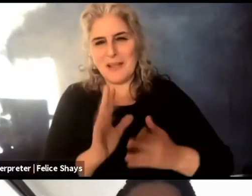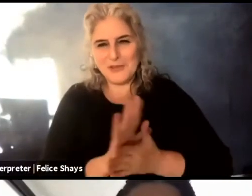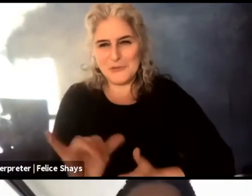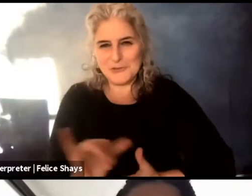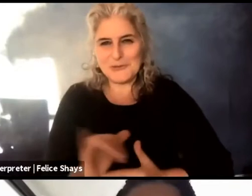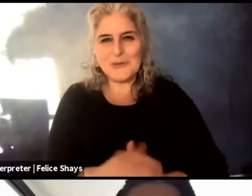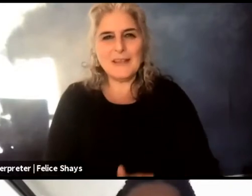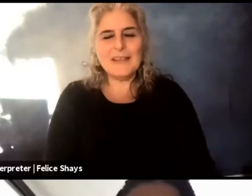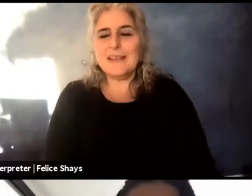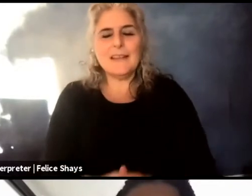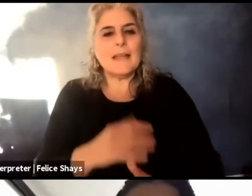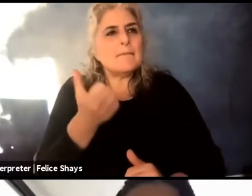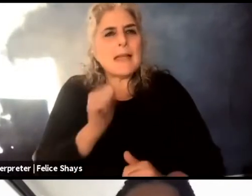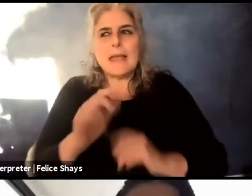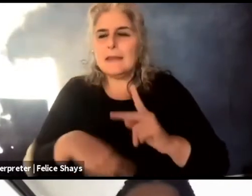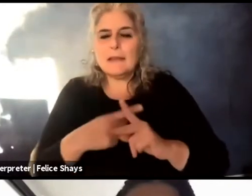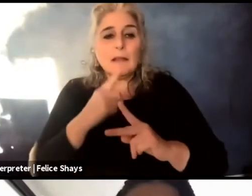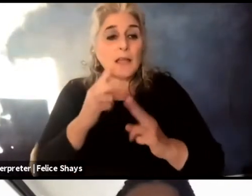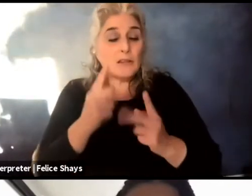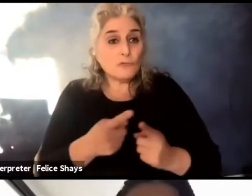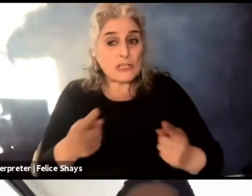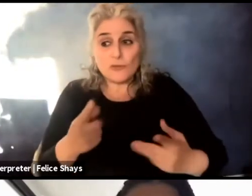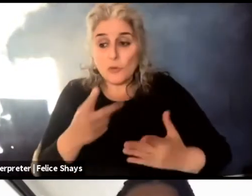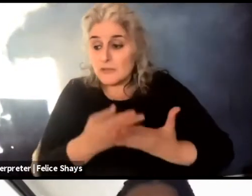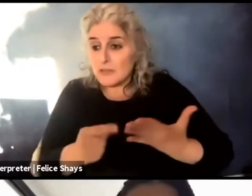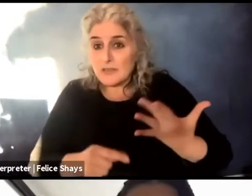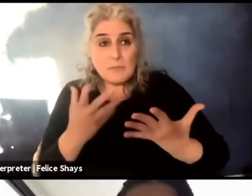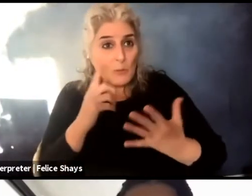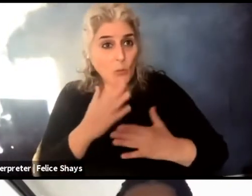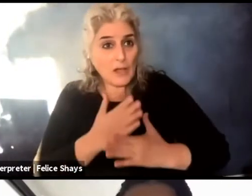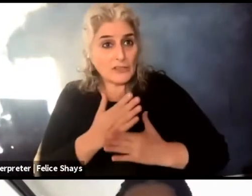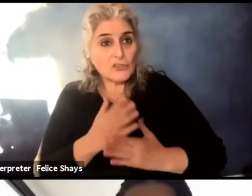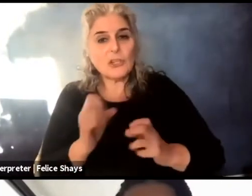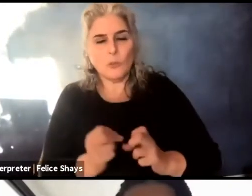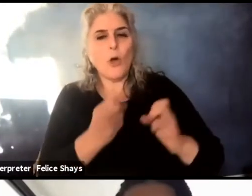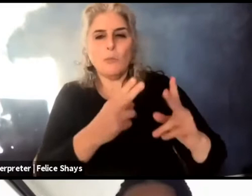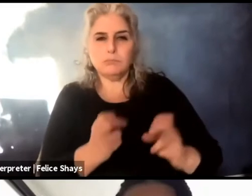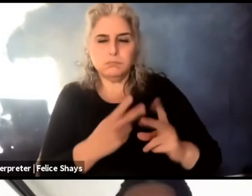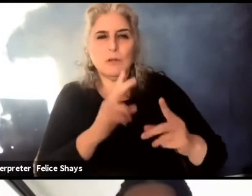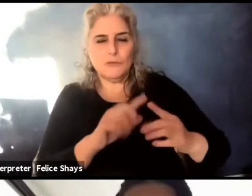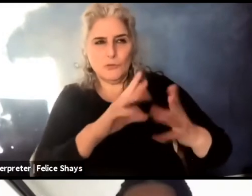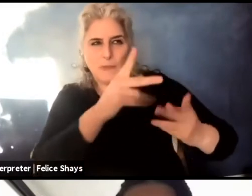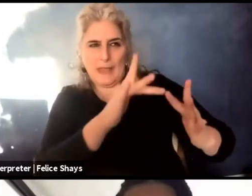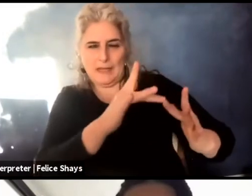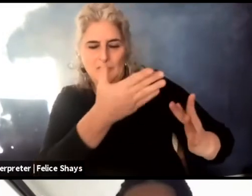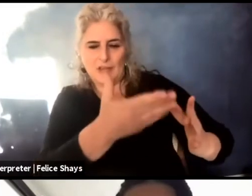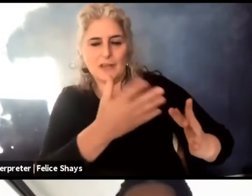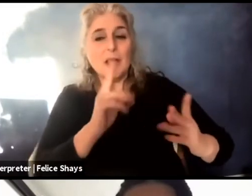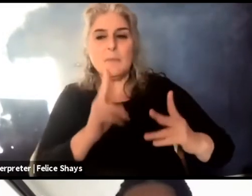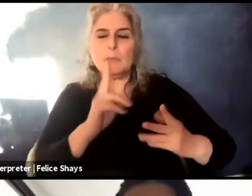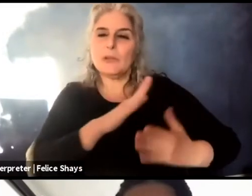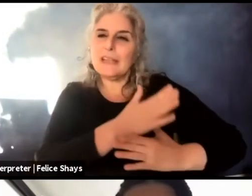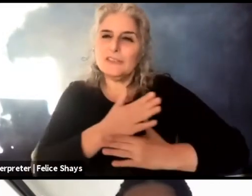know, any kind of resources that people want to share, being able to share it like together in a